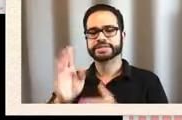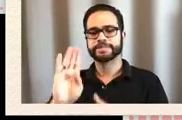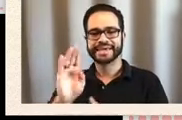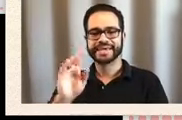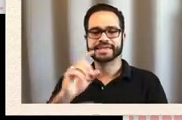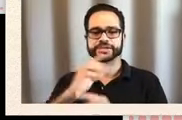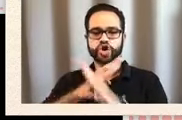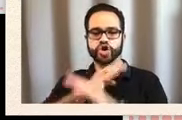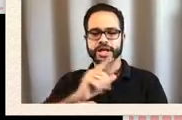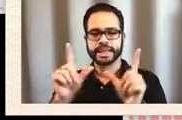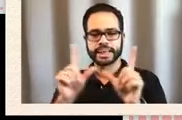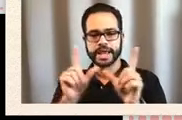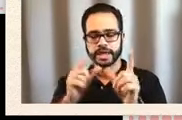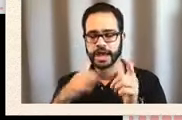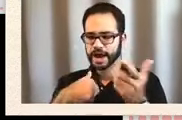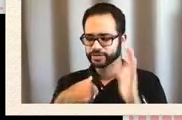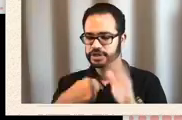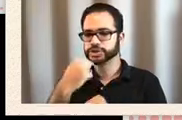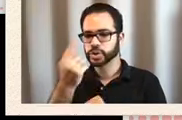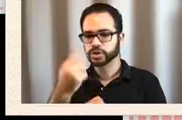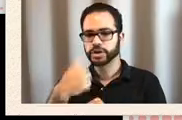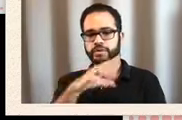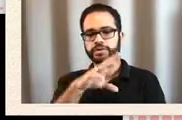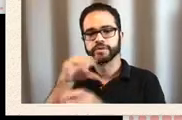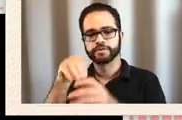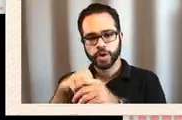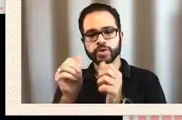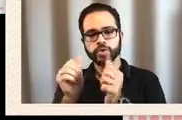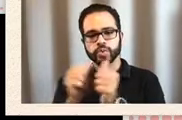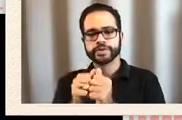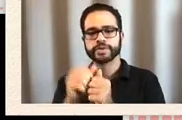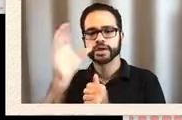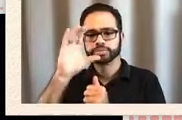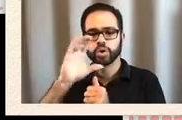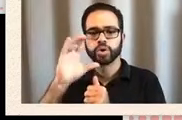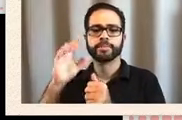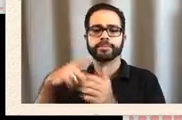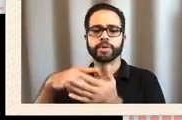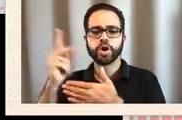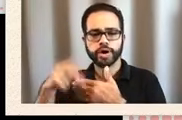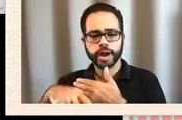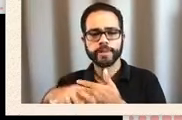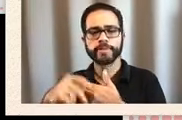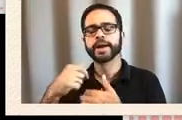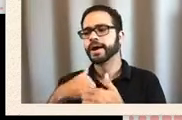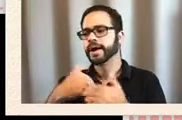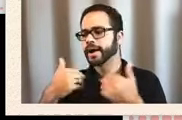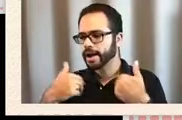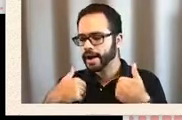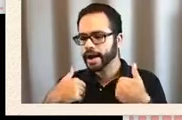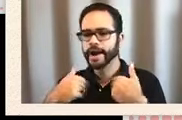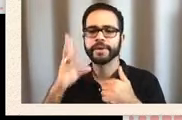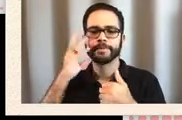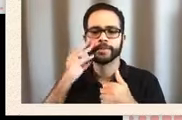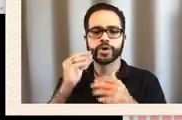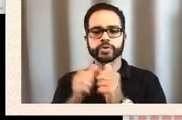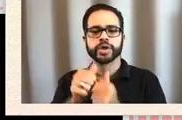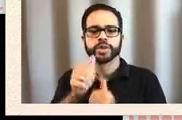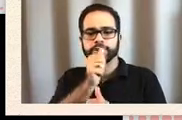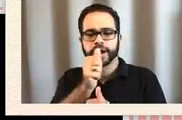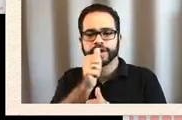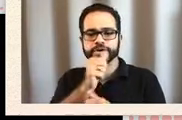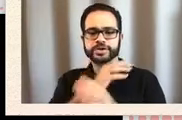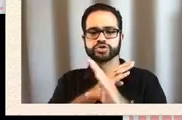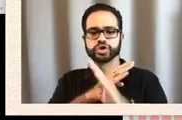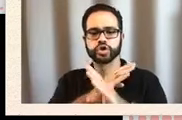I was part of the St. Louis County Sheriff's Office Explorer Post, and I actually have experience with private security with the Guardian